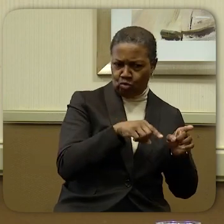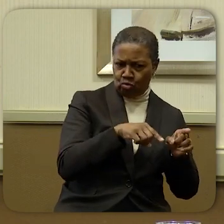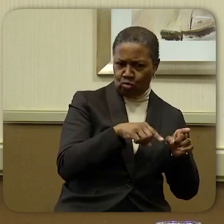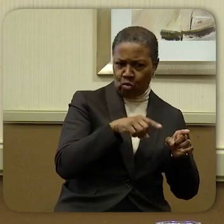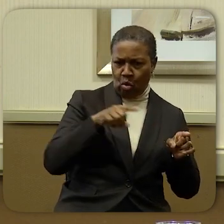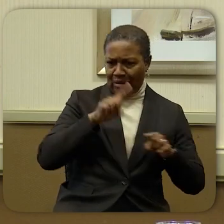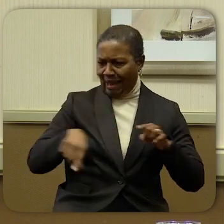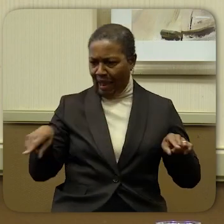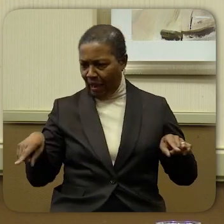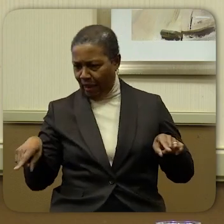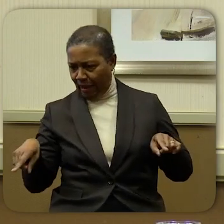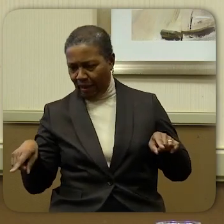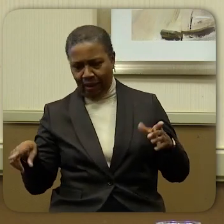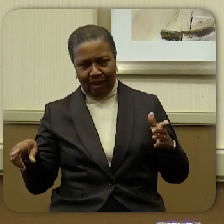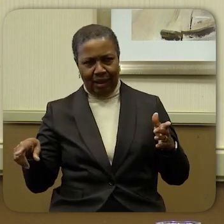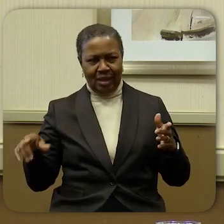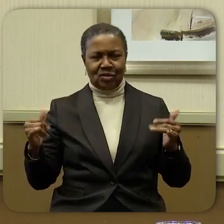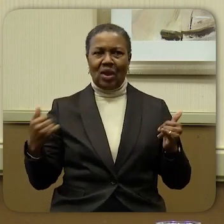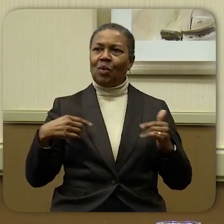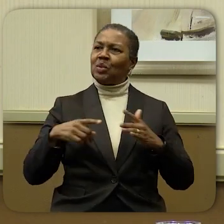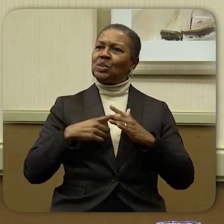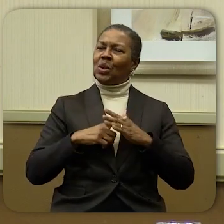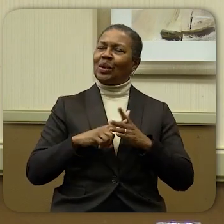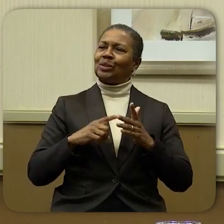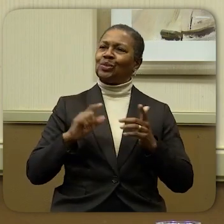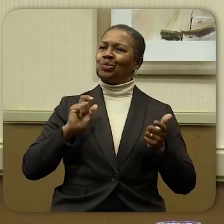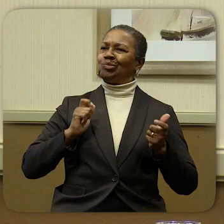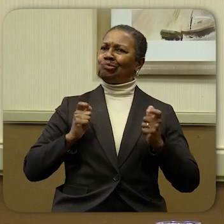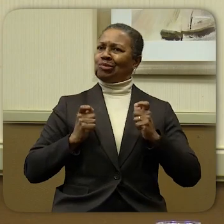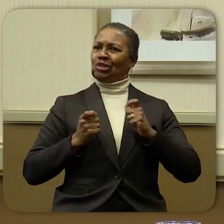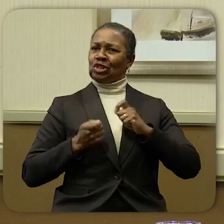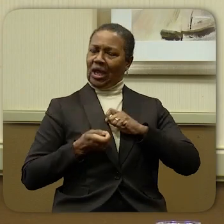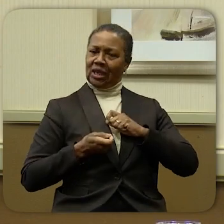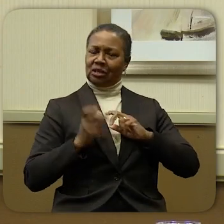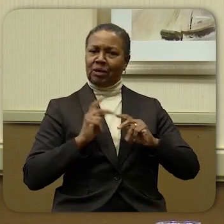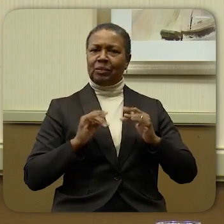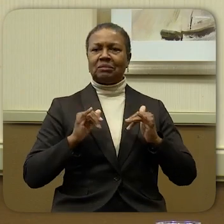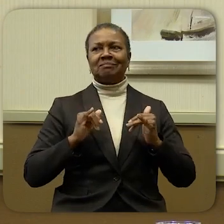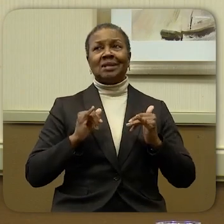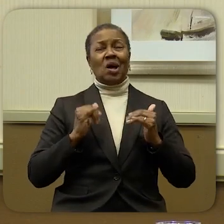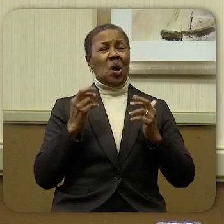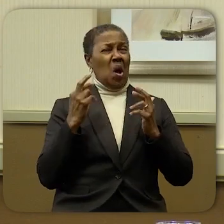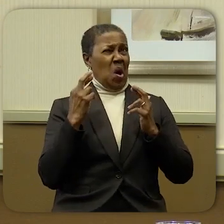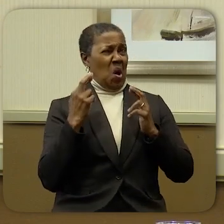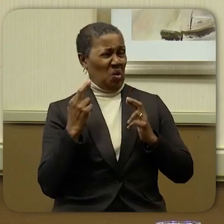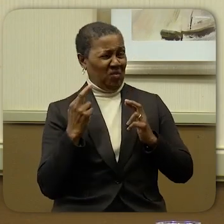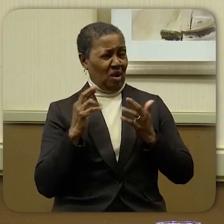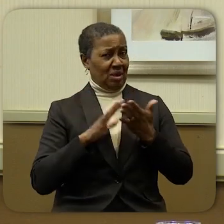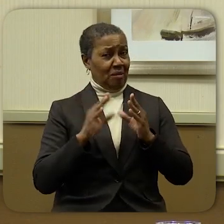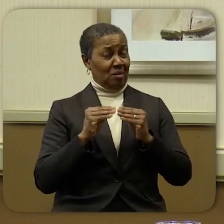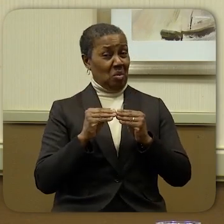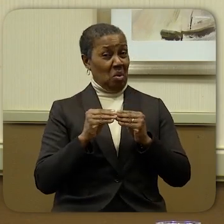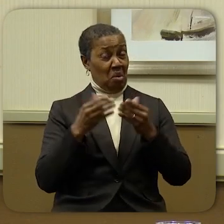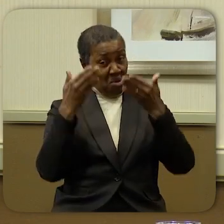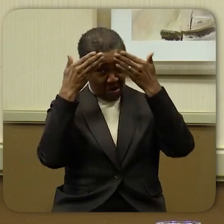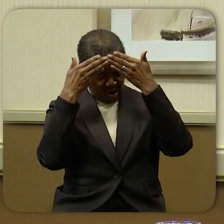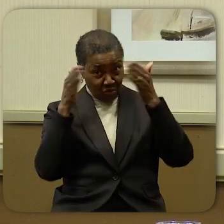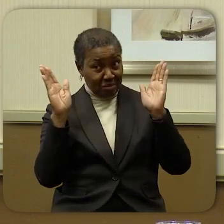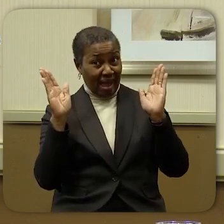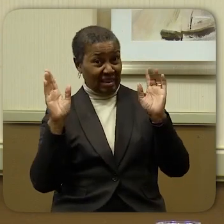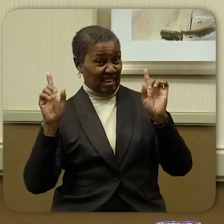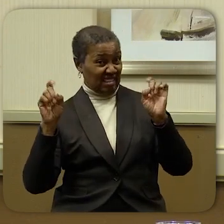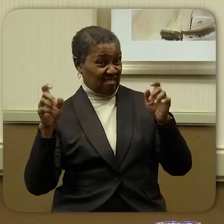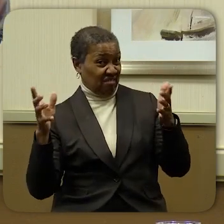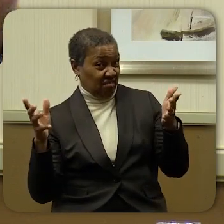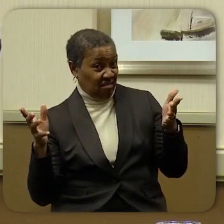So I'm glad that we're starting to get to a point where people hopefully are getting more open-minded with that.